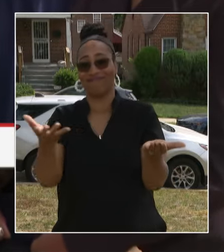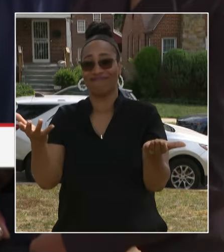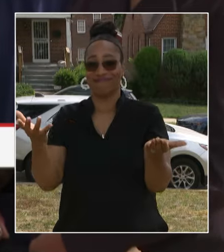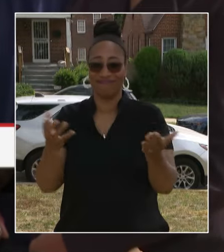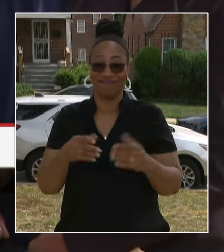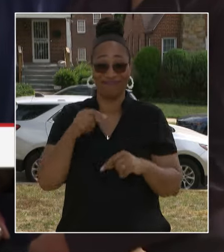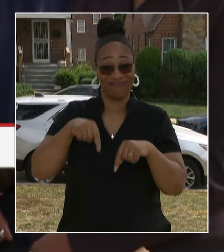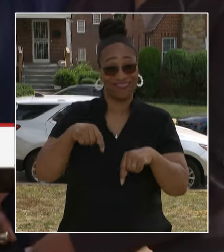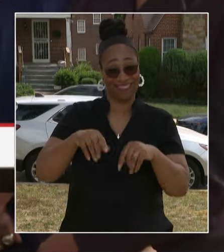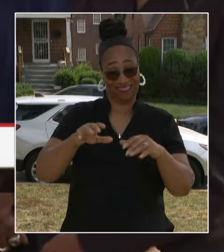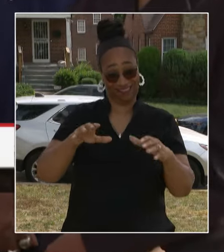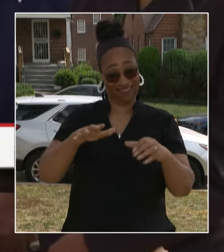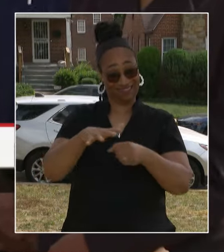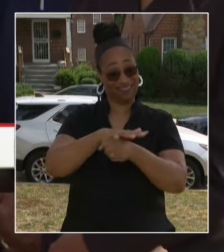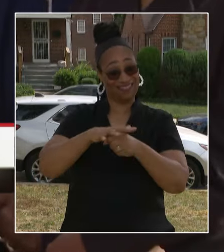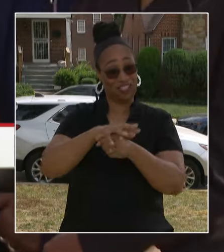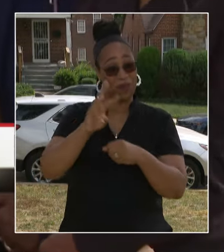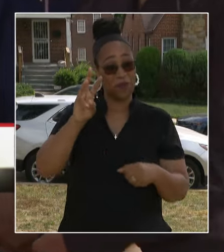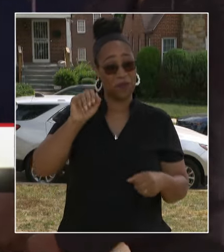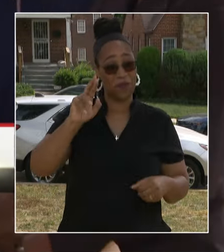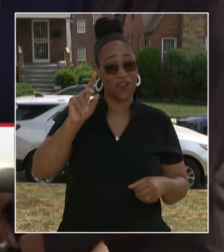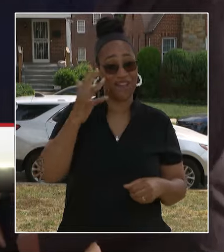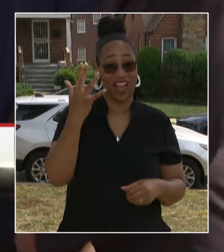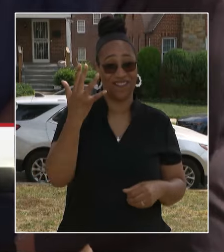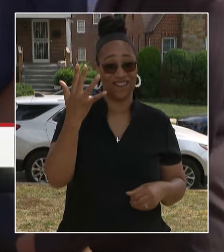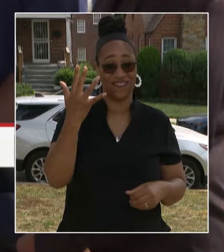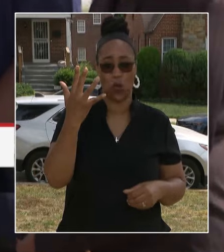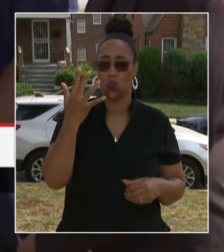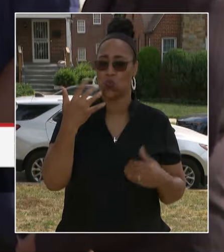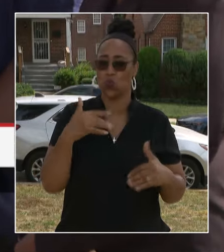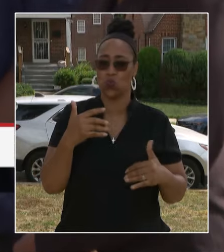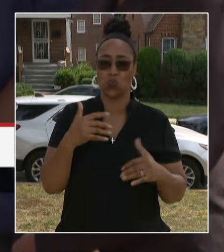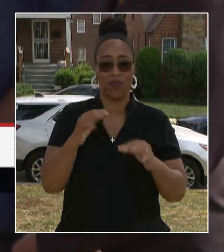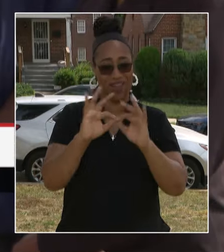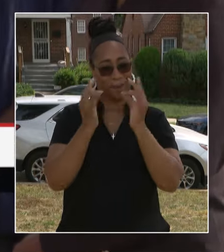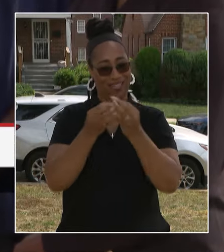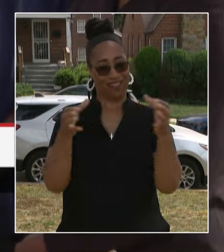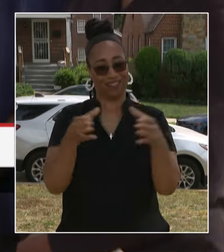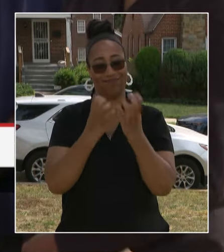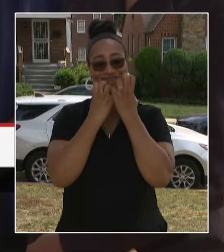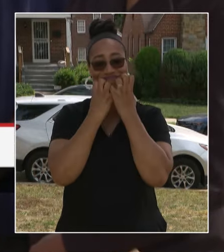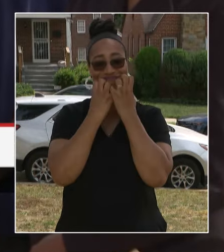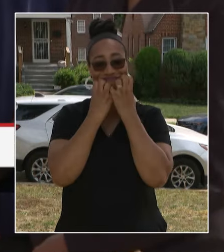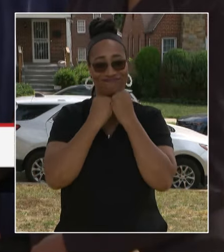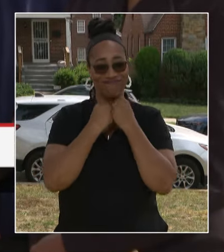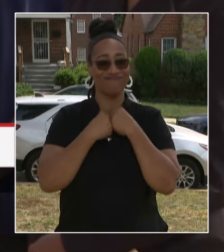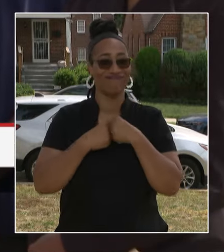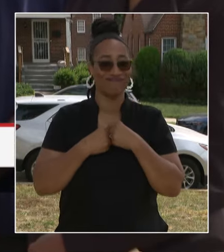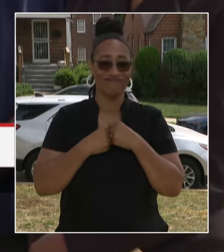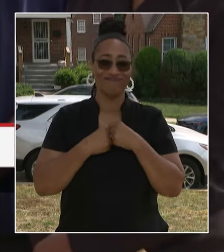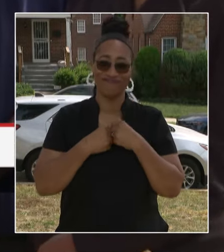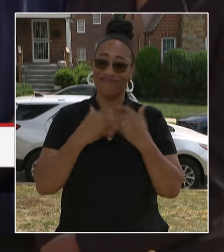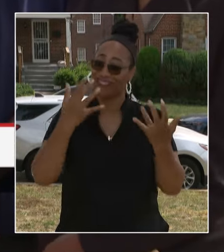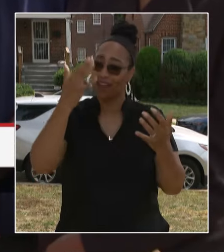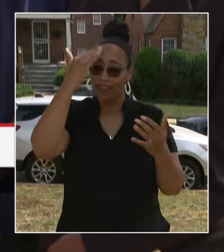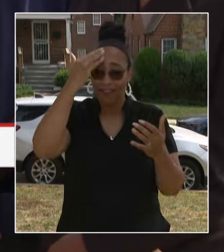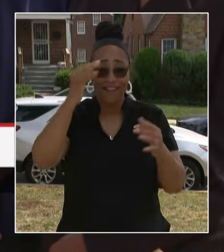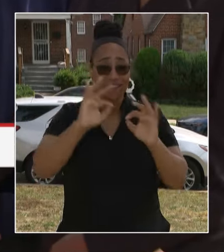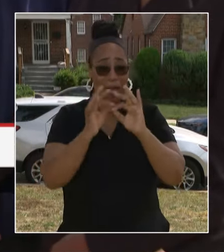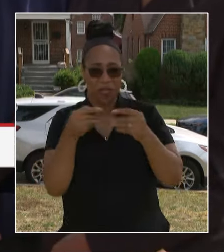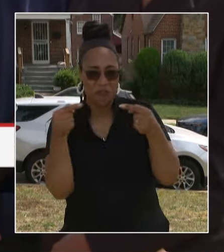You know, family members might argue with each other, but we're family and we always had each other's back.